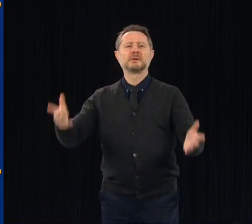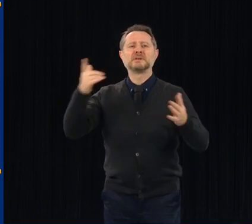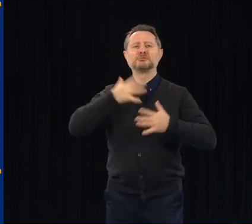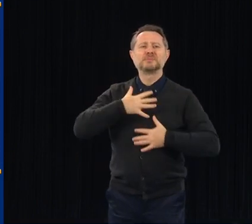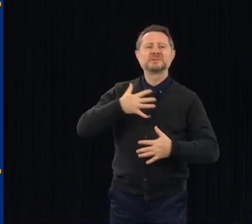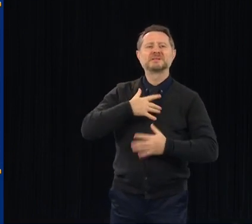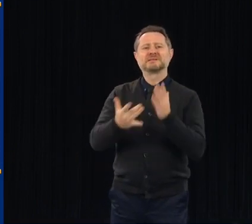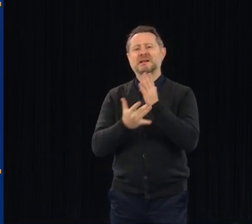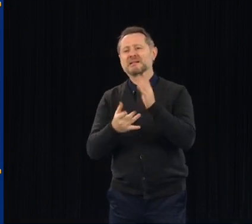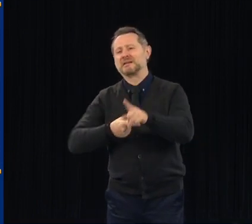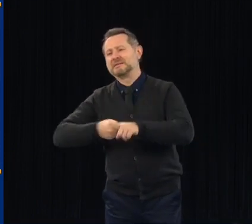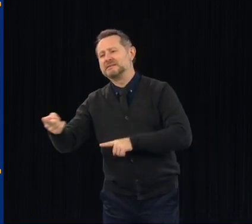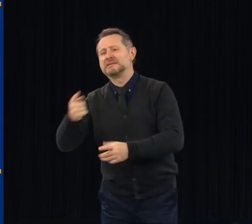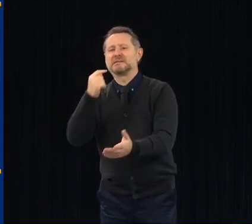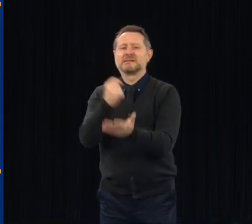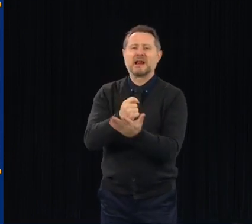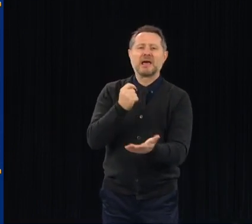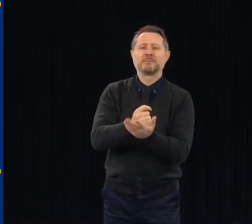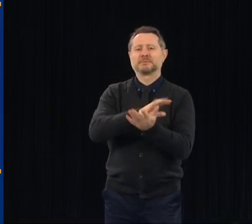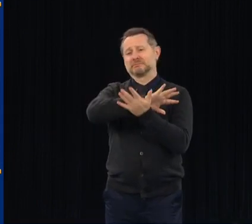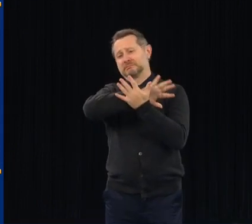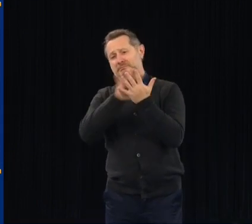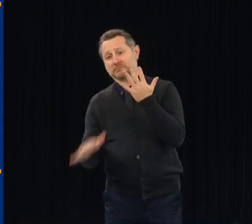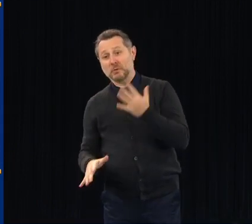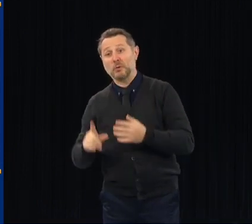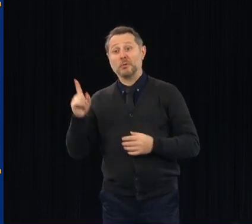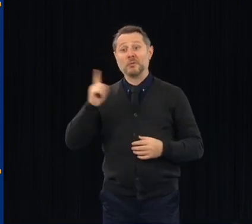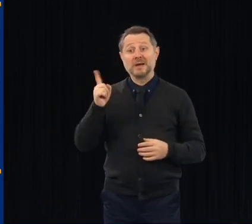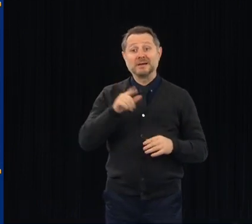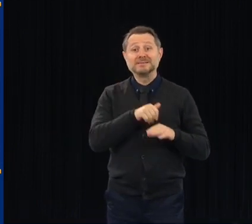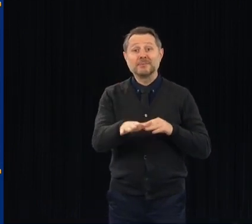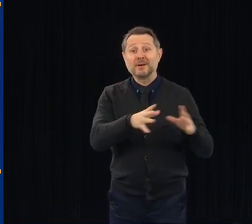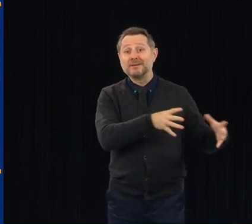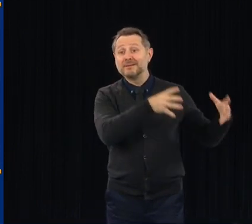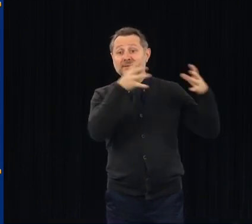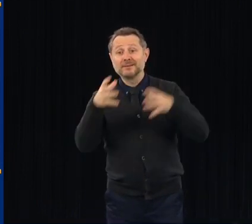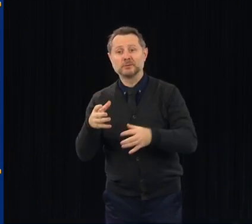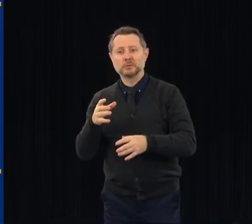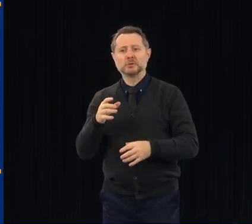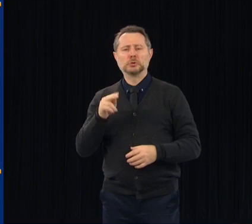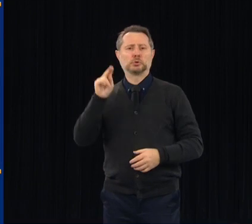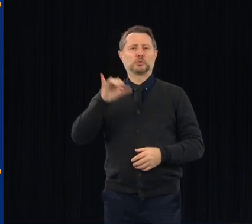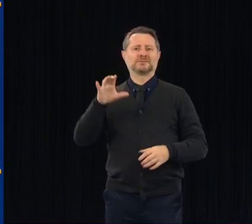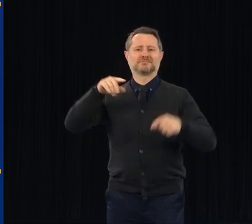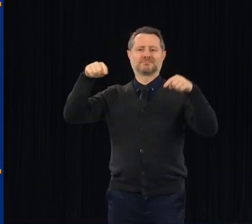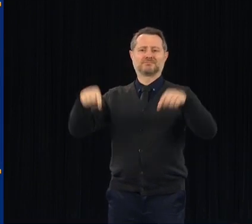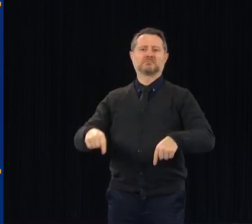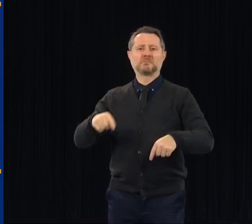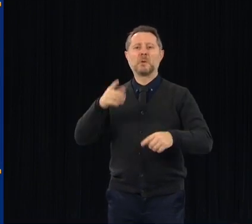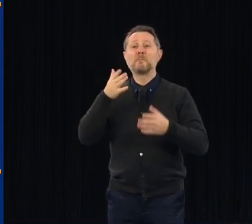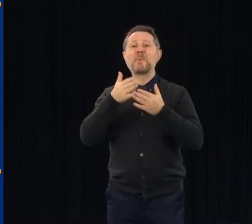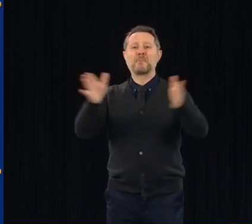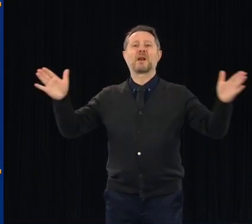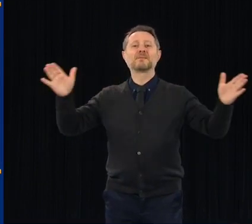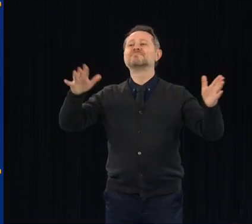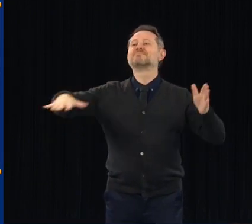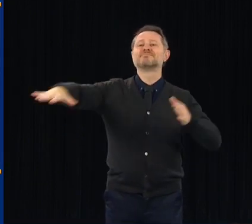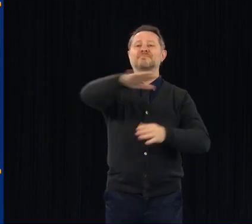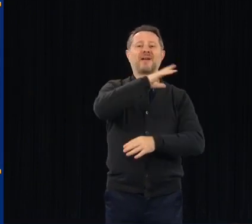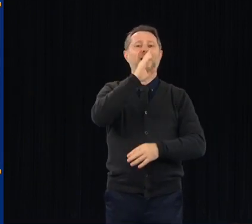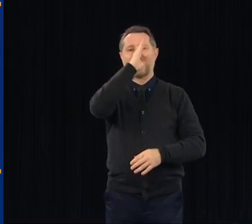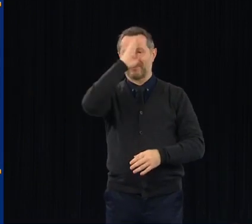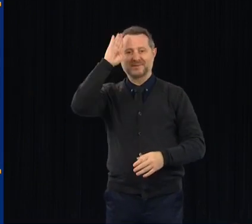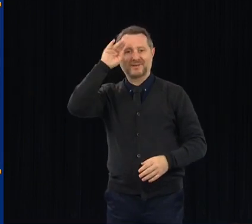The immediate priority is to deploy those people to help the New York City public hospitals. The New York City public